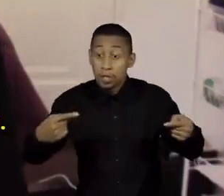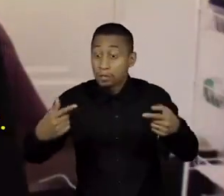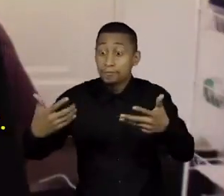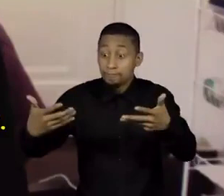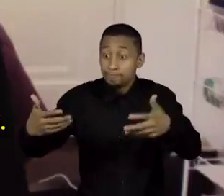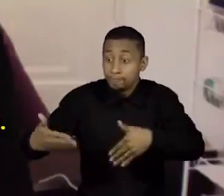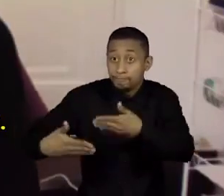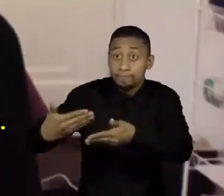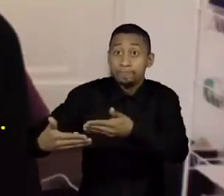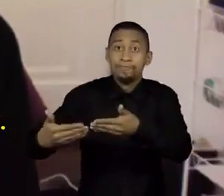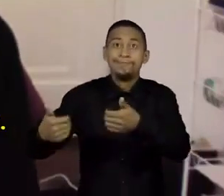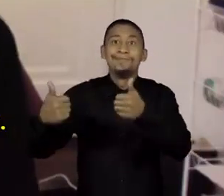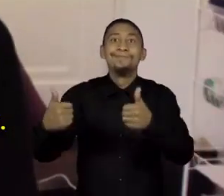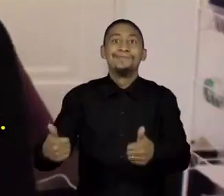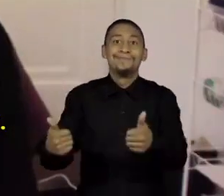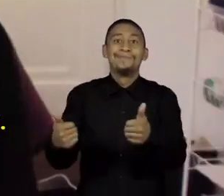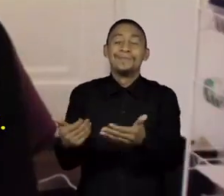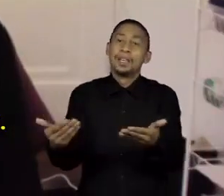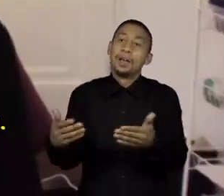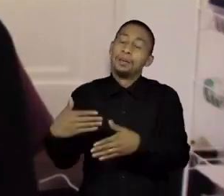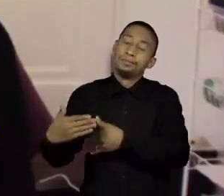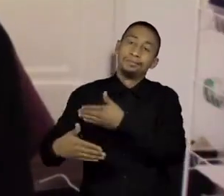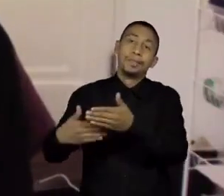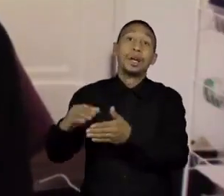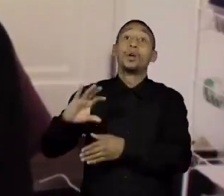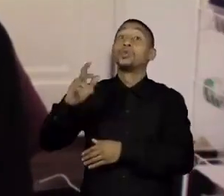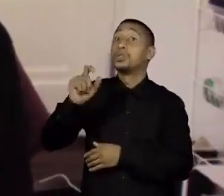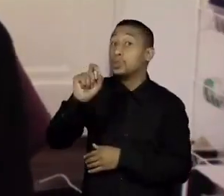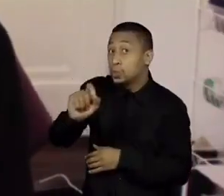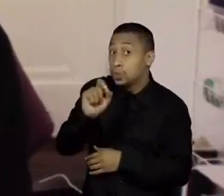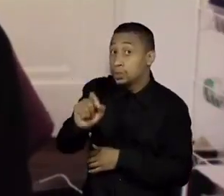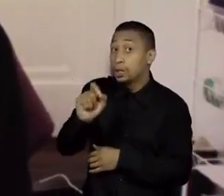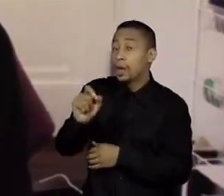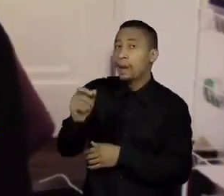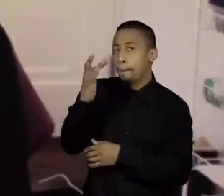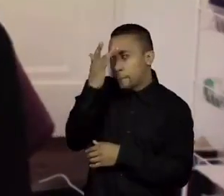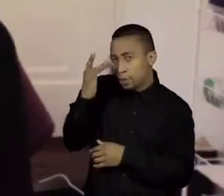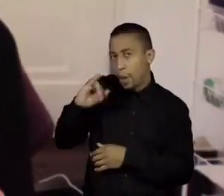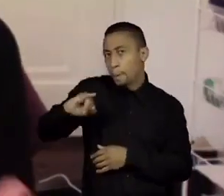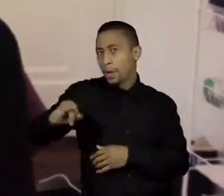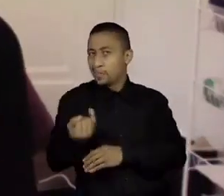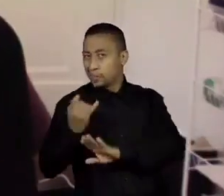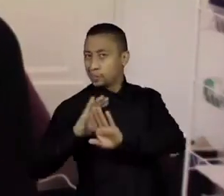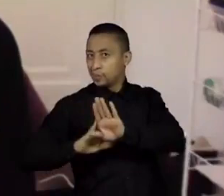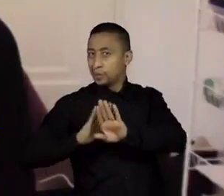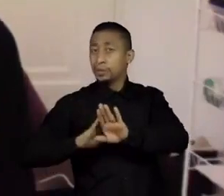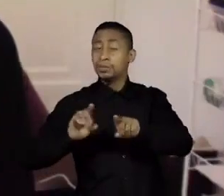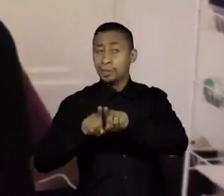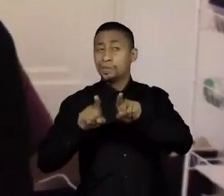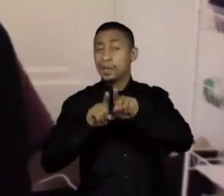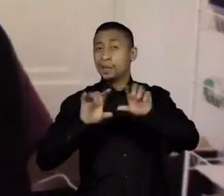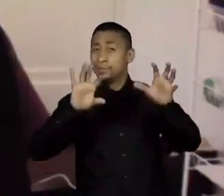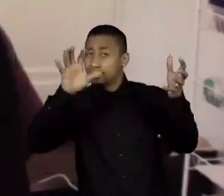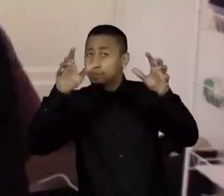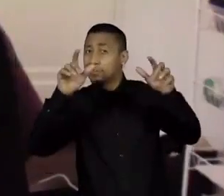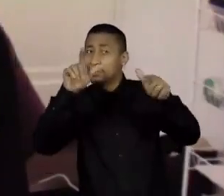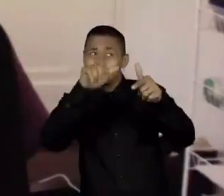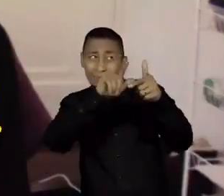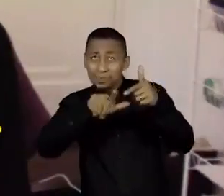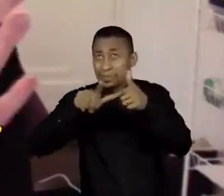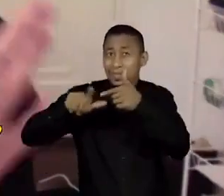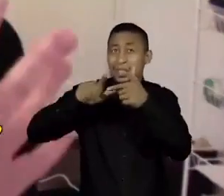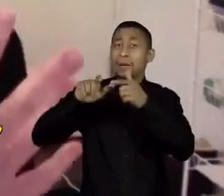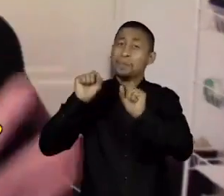virtuous cycle where more people want to get involved. I think in climate change, it is young people at the vanguard all around the